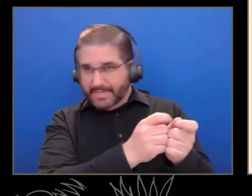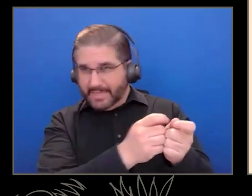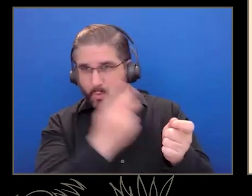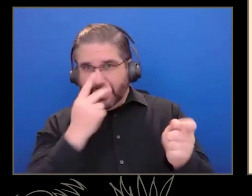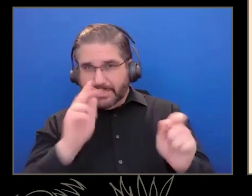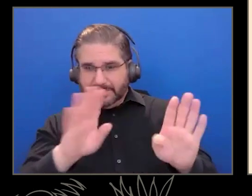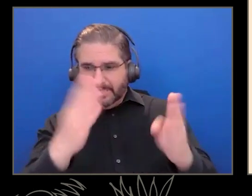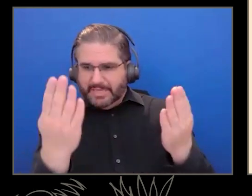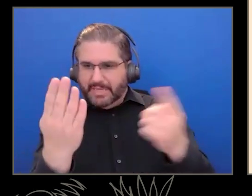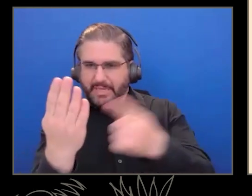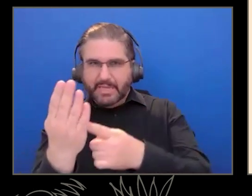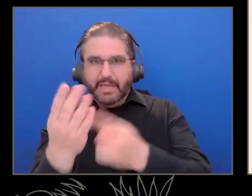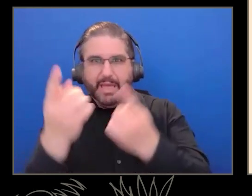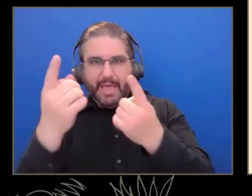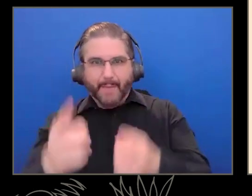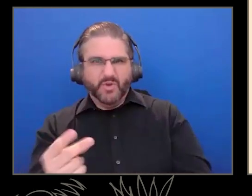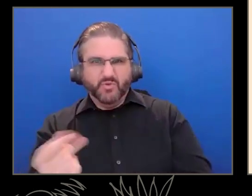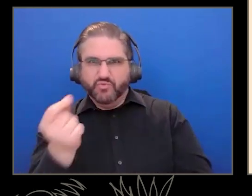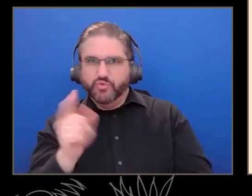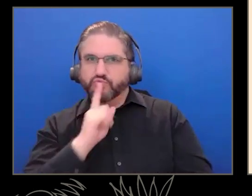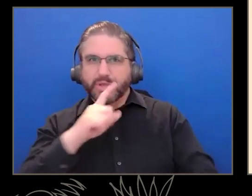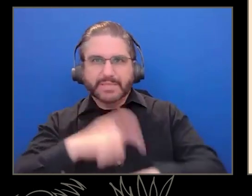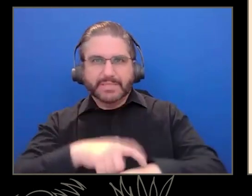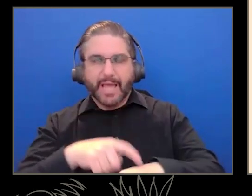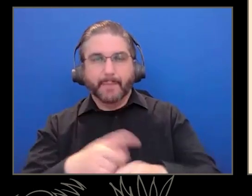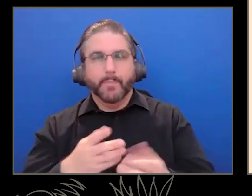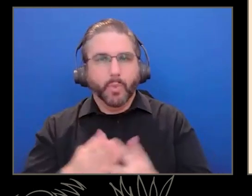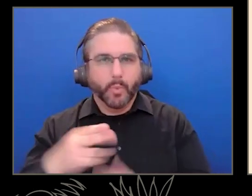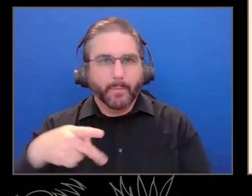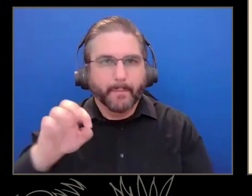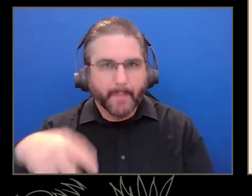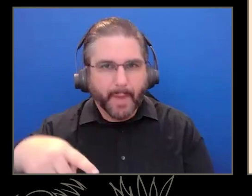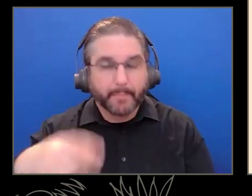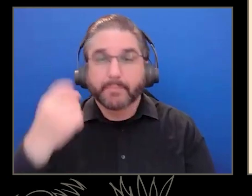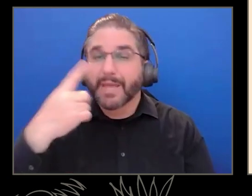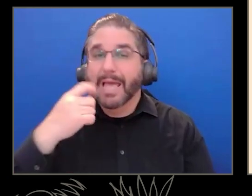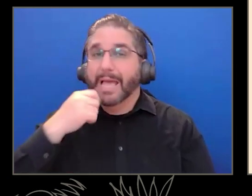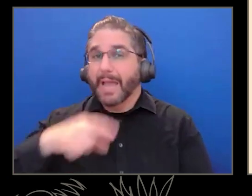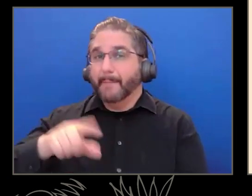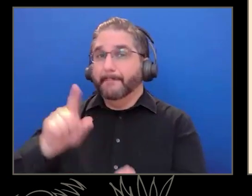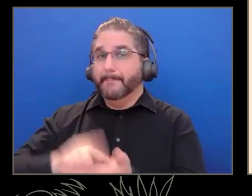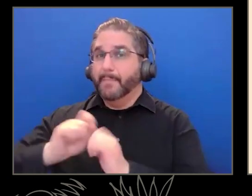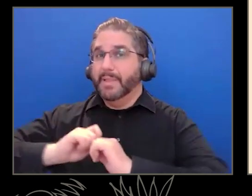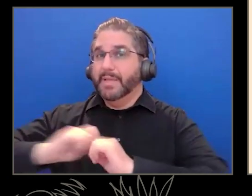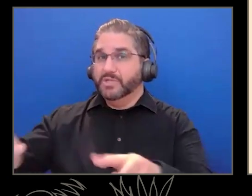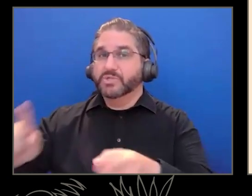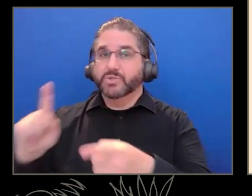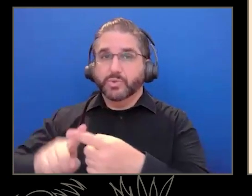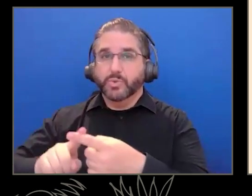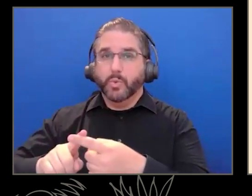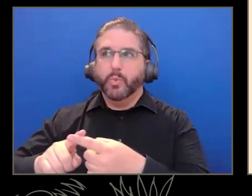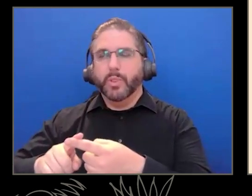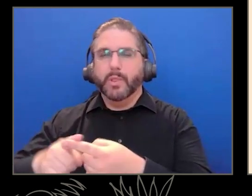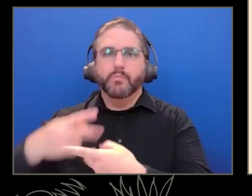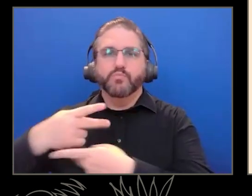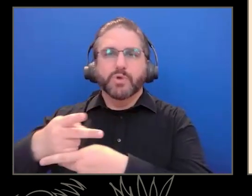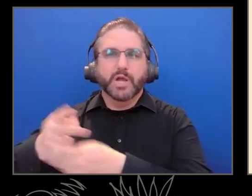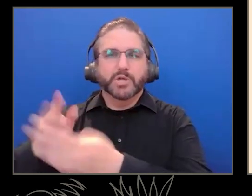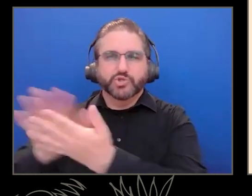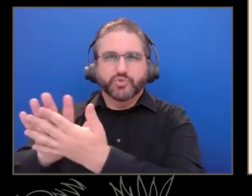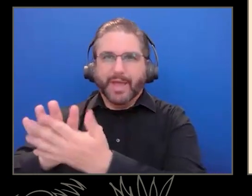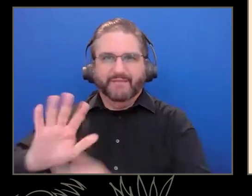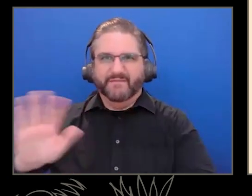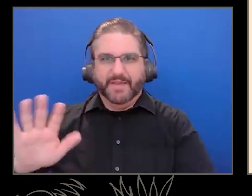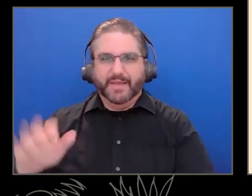using Pump. And we had those edits kind of not yet published to the production traffic. So down there in the toolbar,